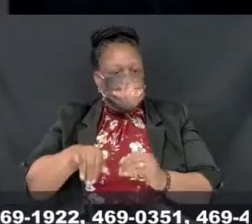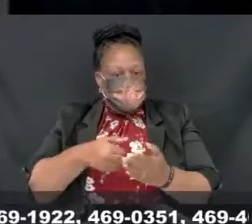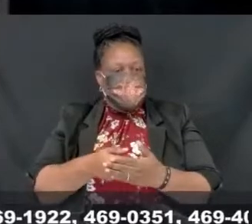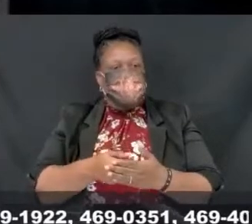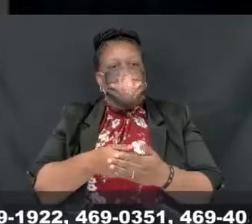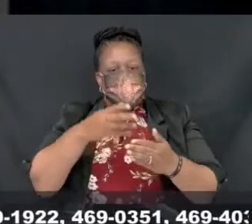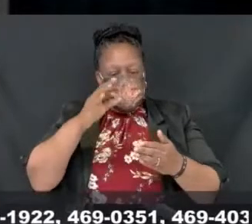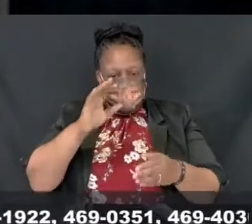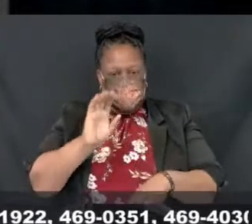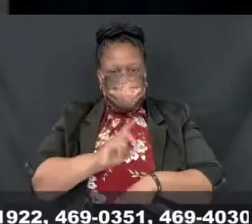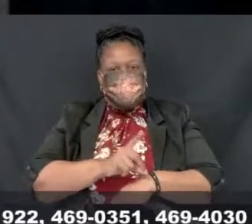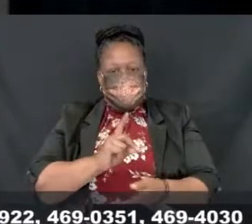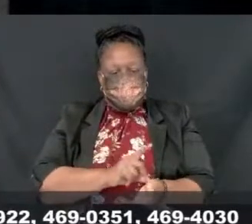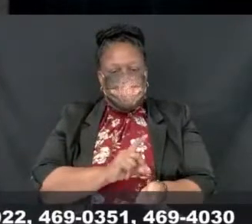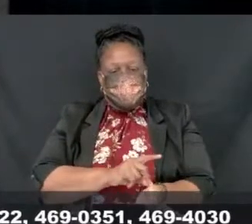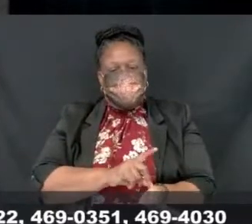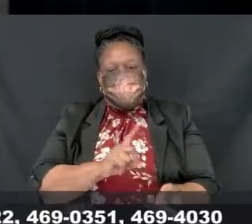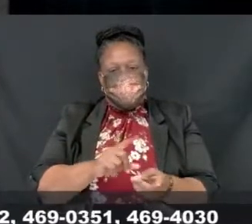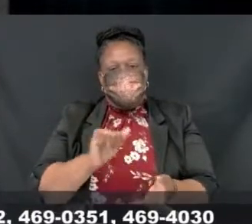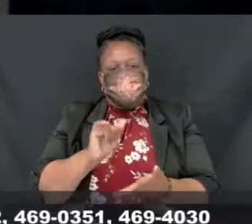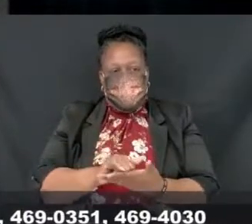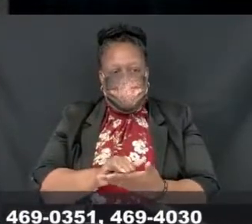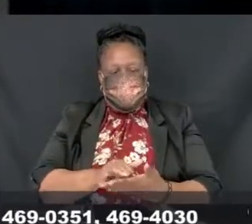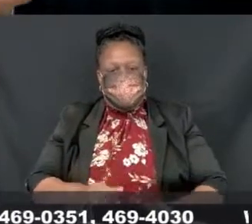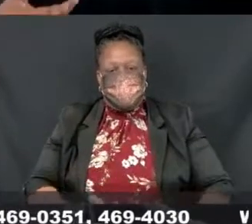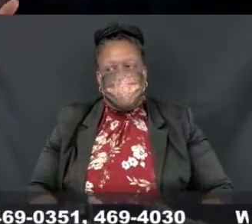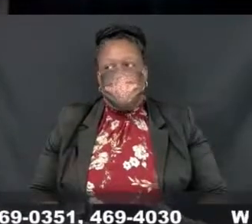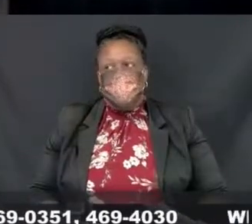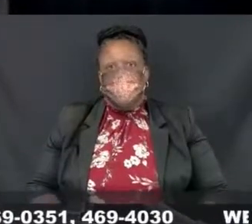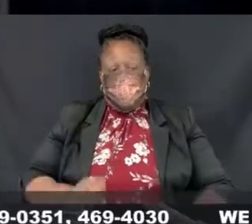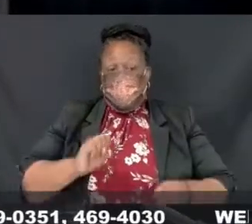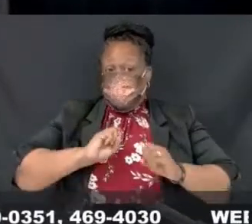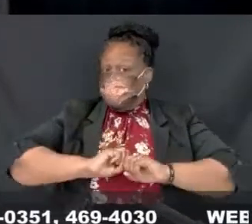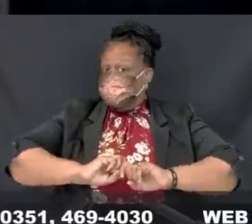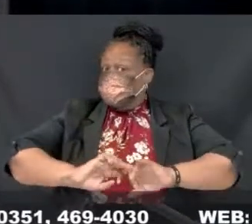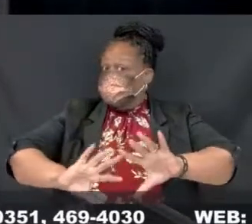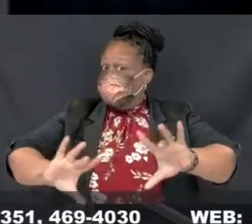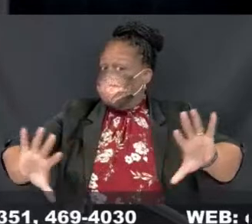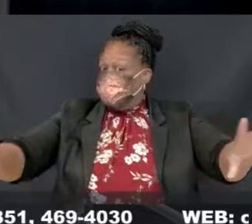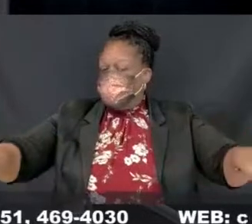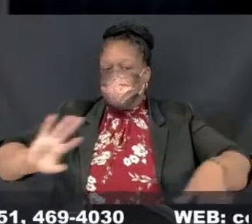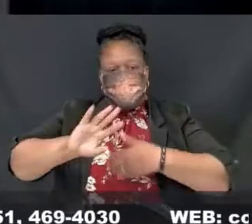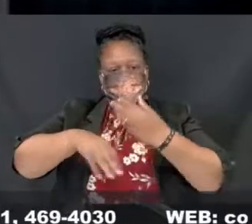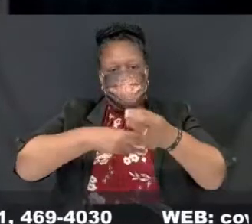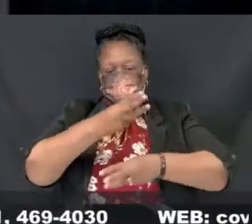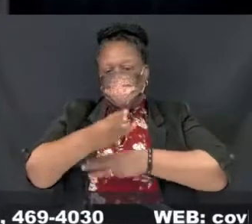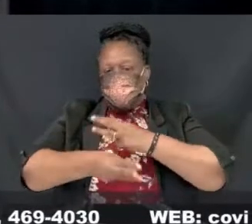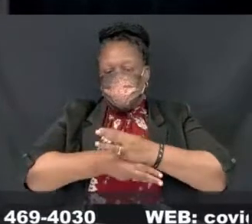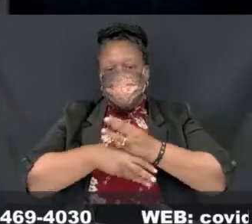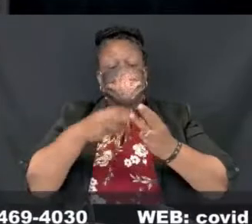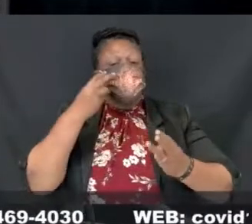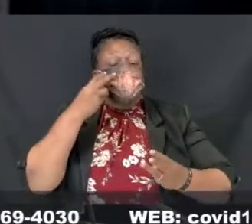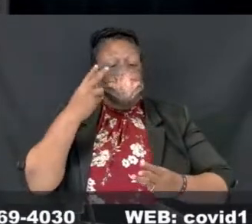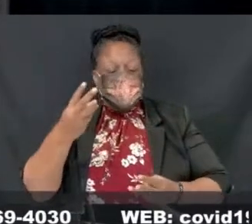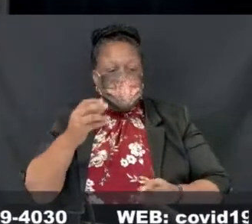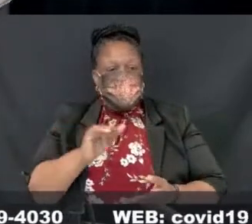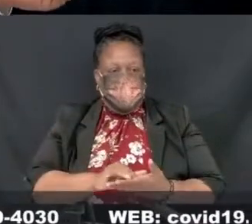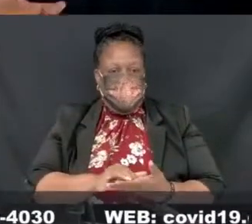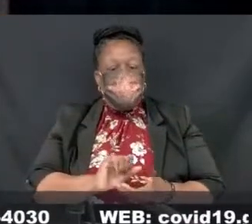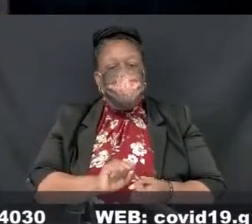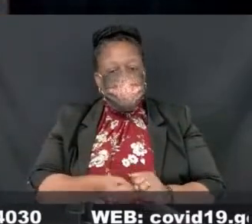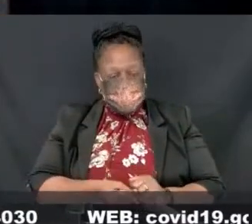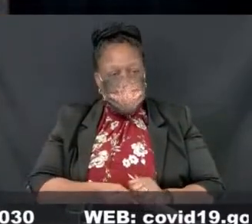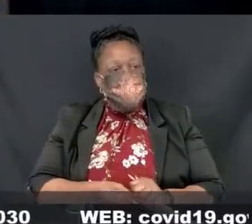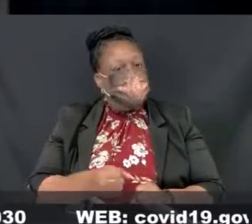public. Because this data don't stay here and think it's an Nevis. This data goes worldwide. I've had persons in the UK, I had